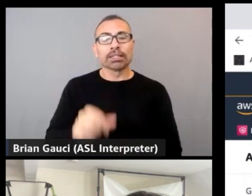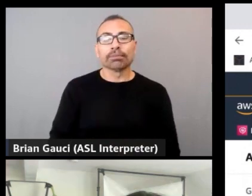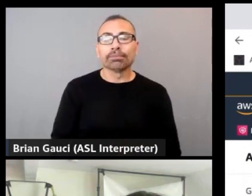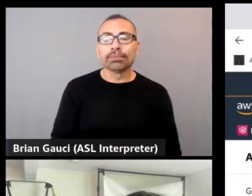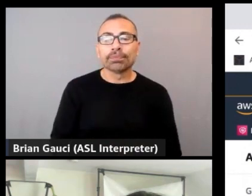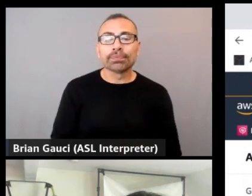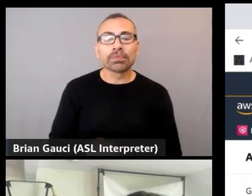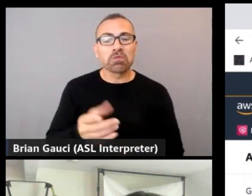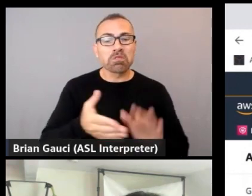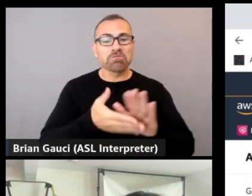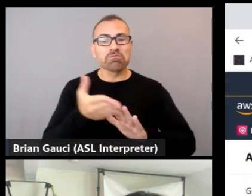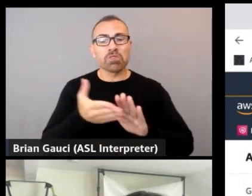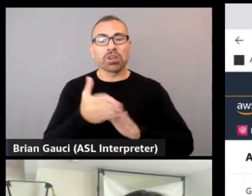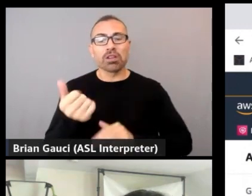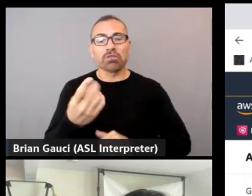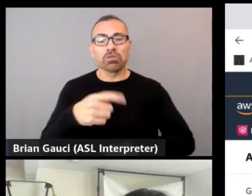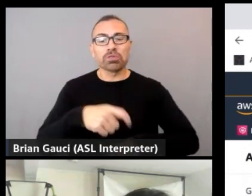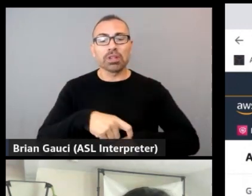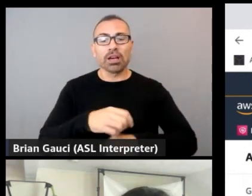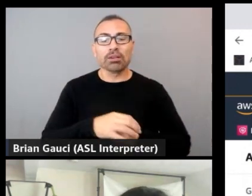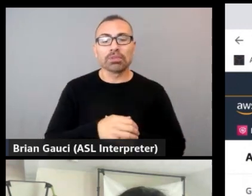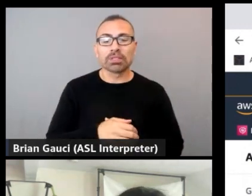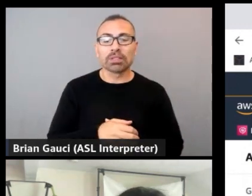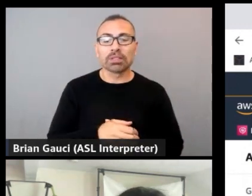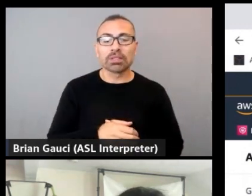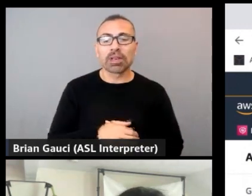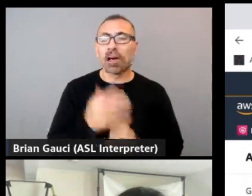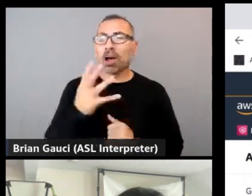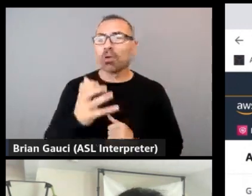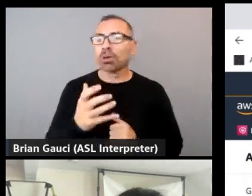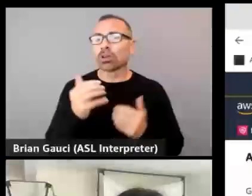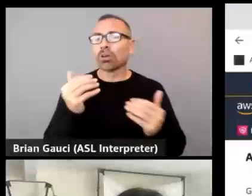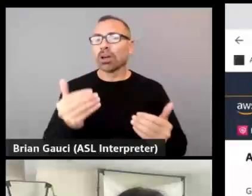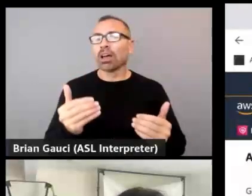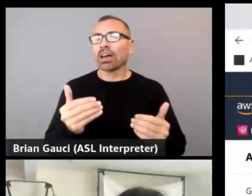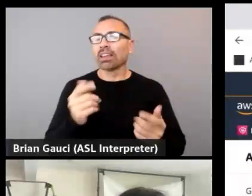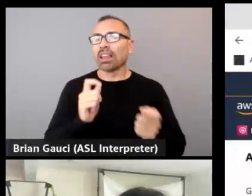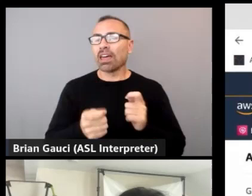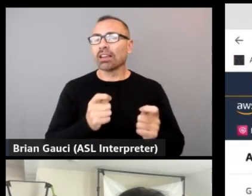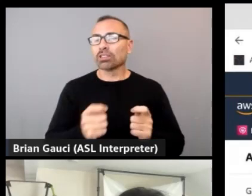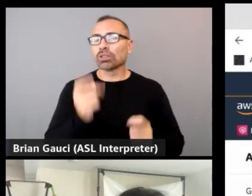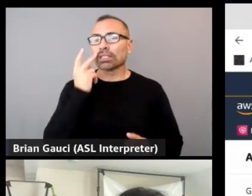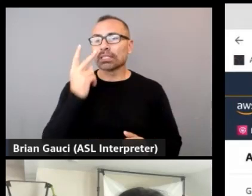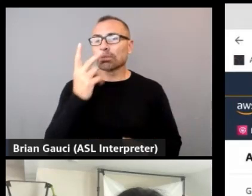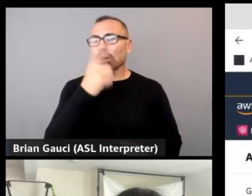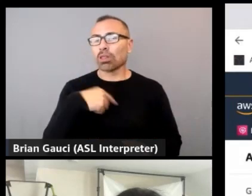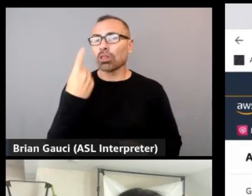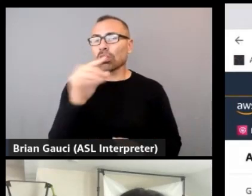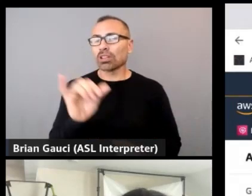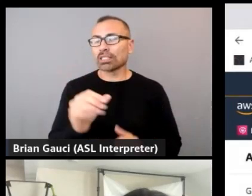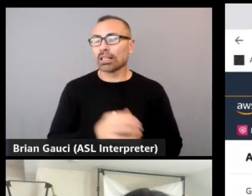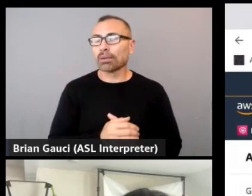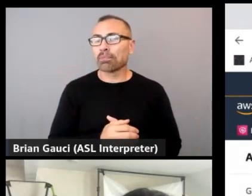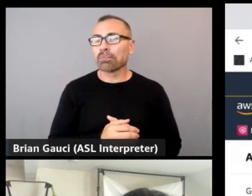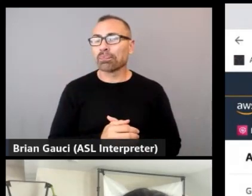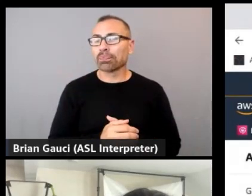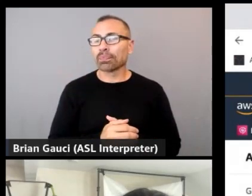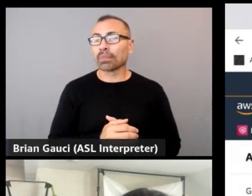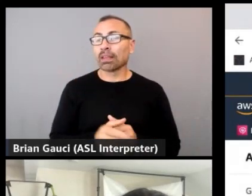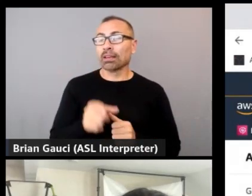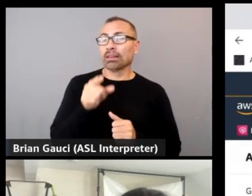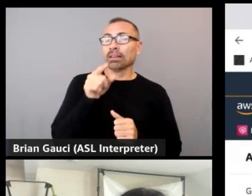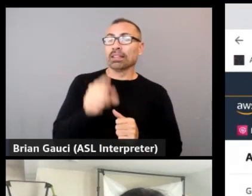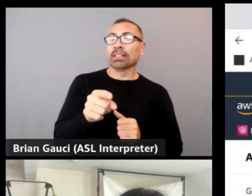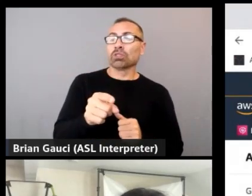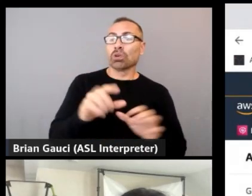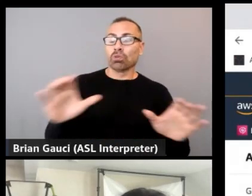we've run a few times. Let me just edit that so you can see what that looks like. So in this case, we're doing column